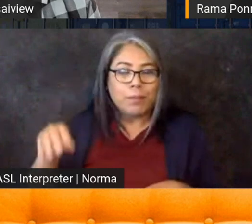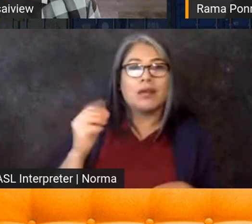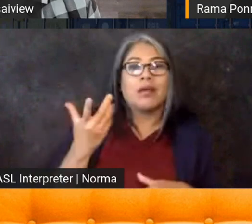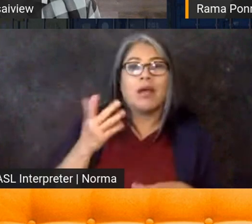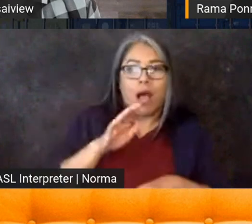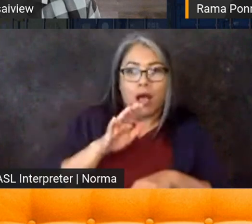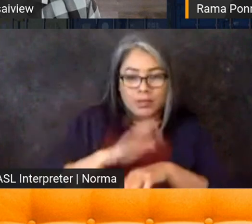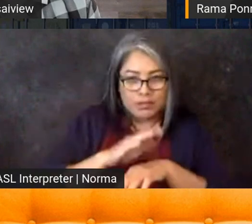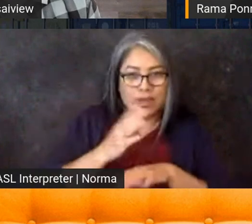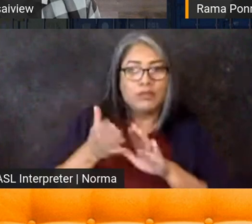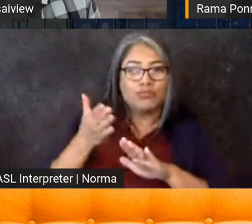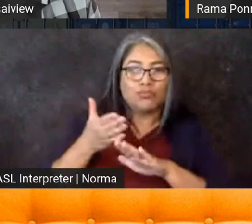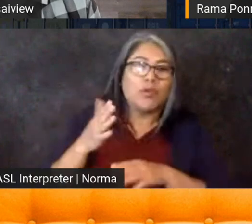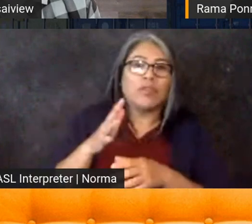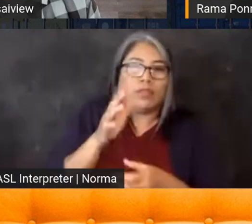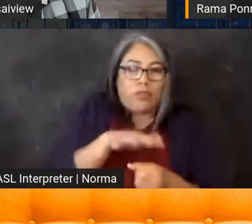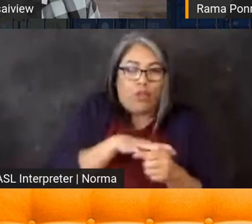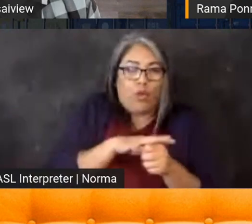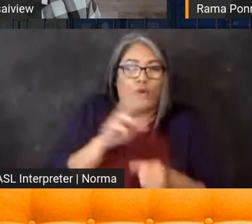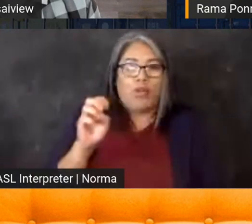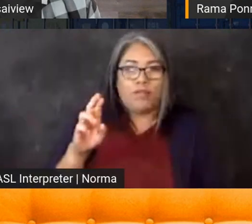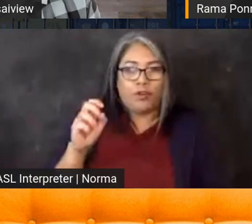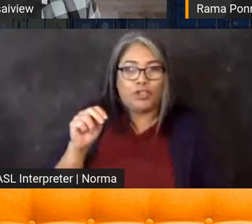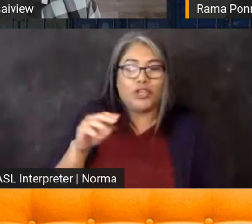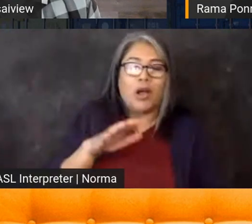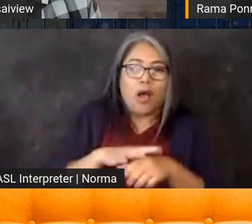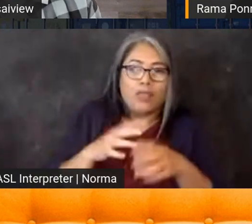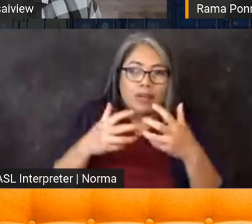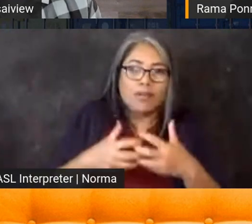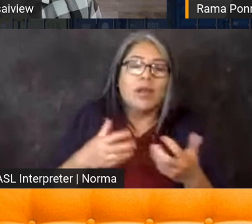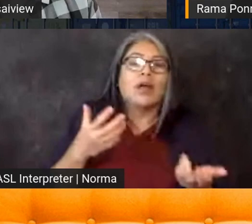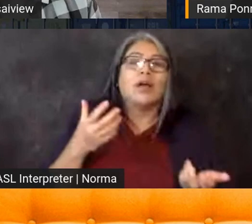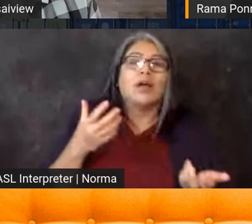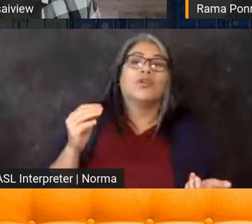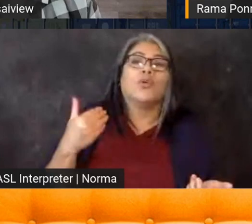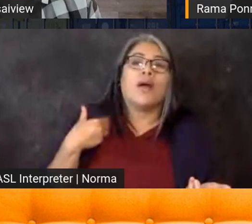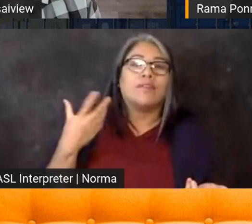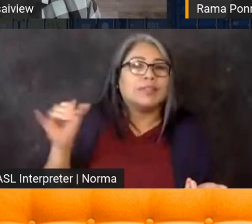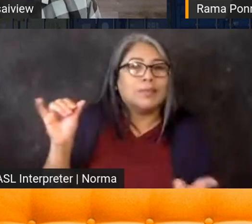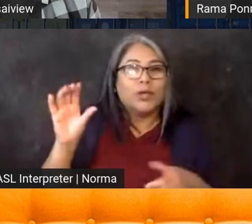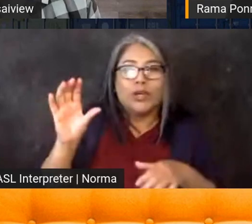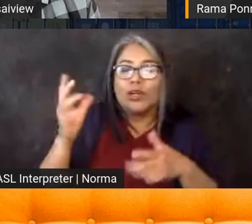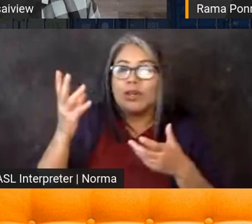cloud. And with that, in late 2020, we published an AWS blog